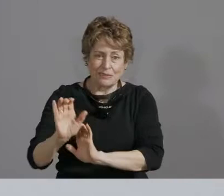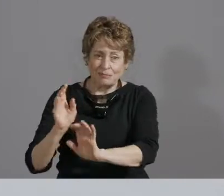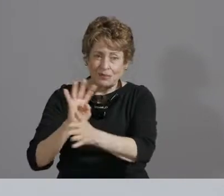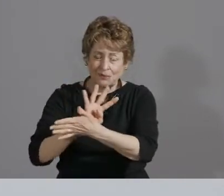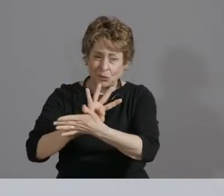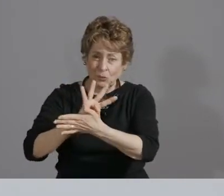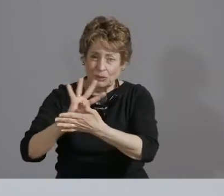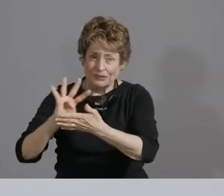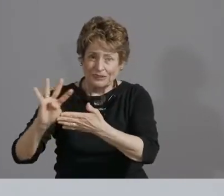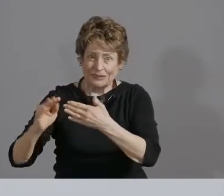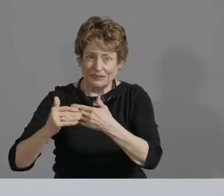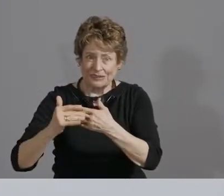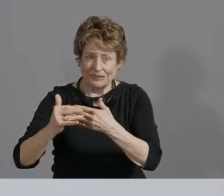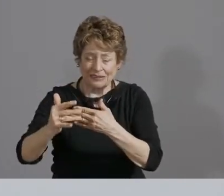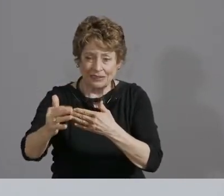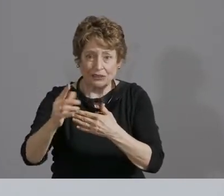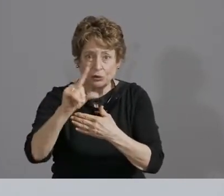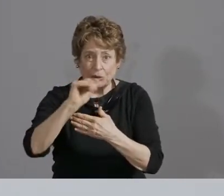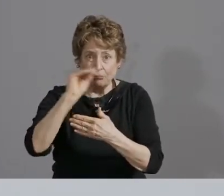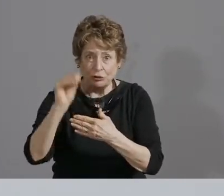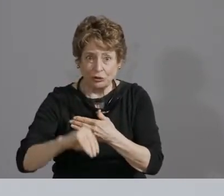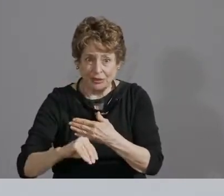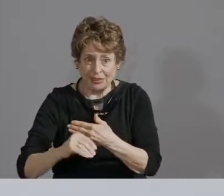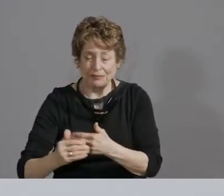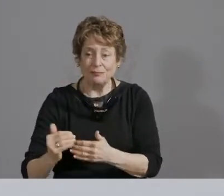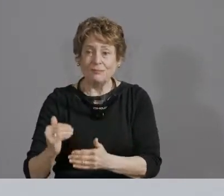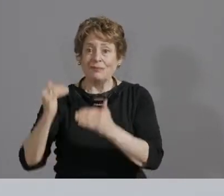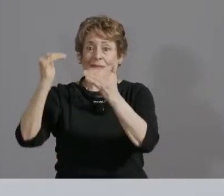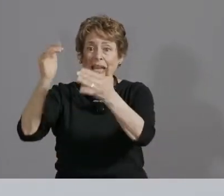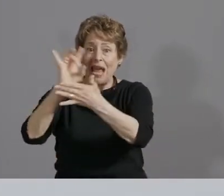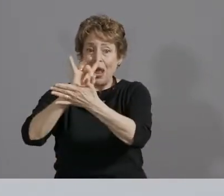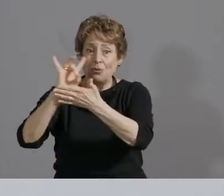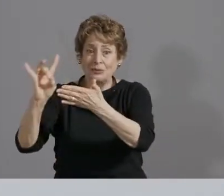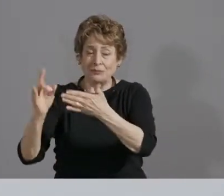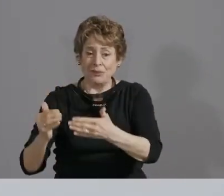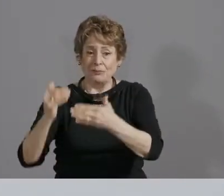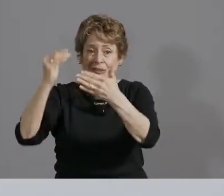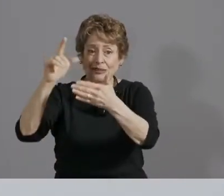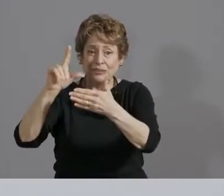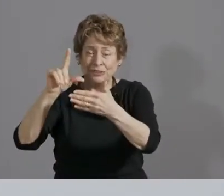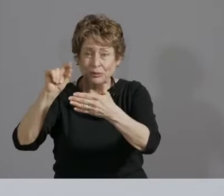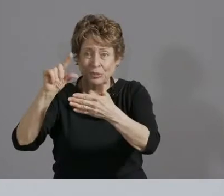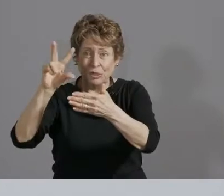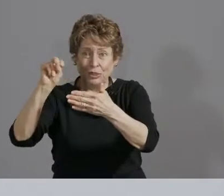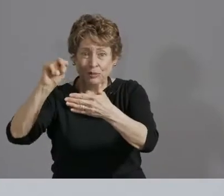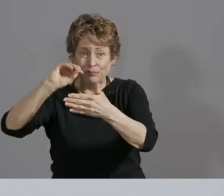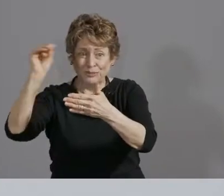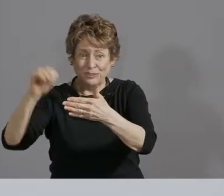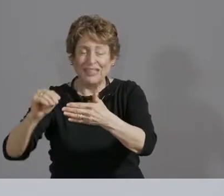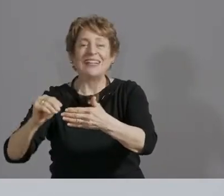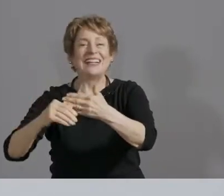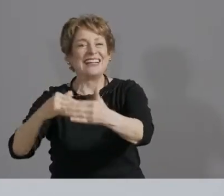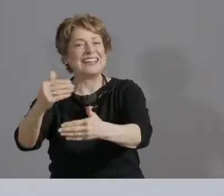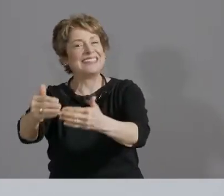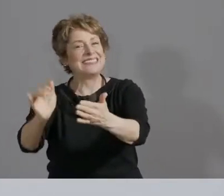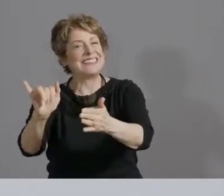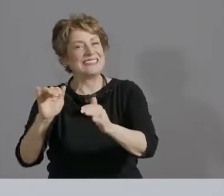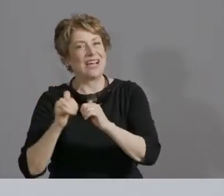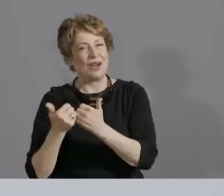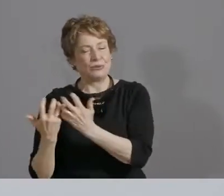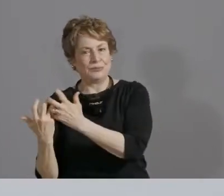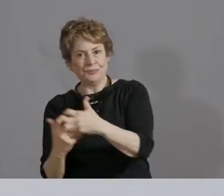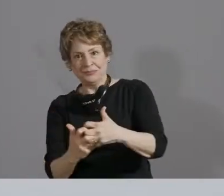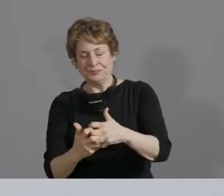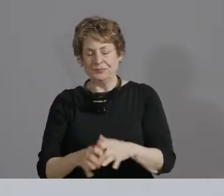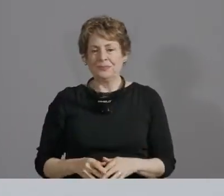8 weeks to get to 30%, based on our current rate. Thanks. And